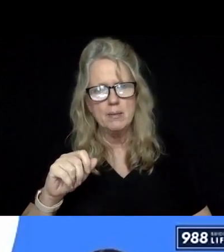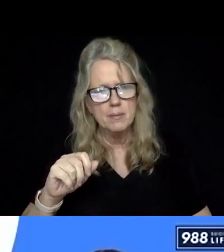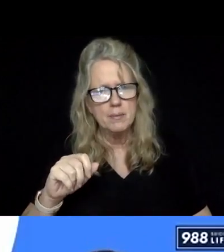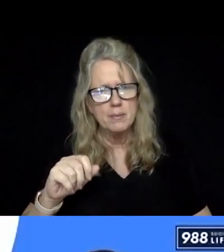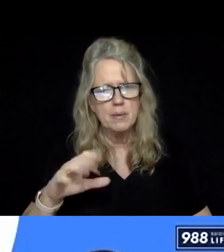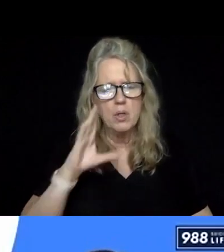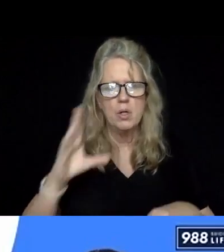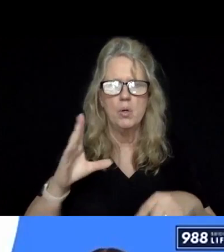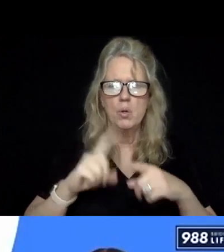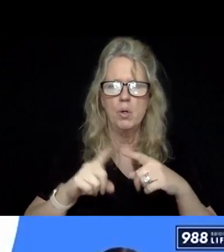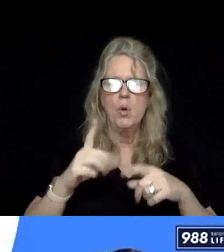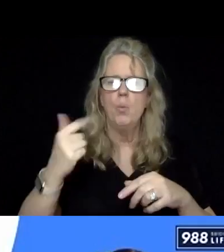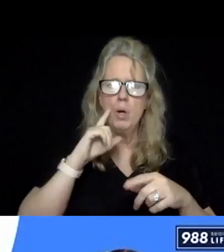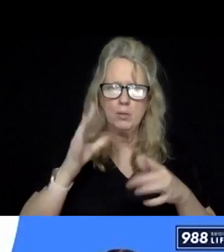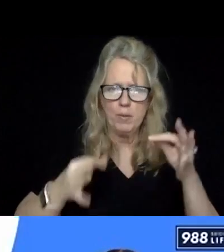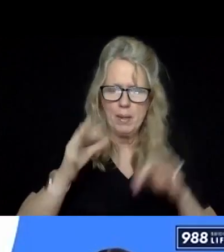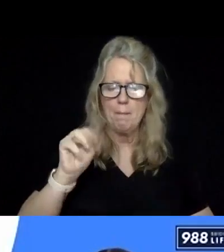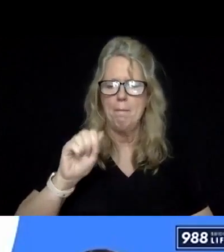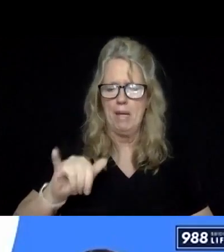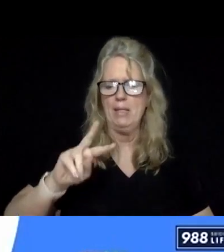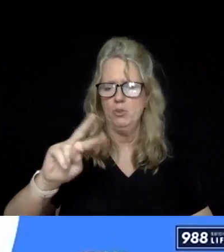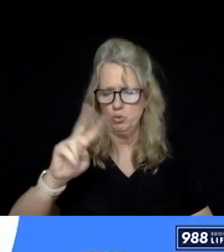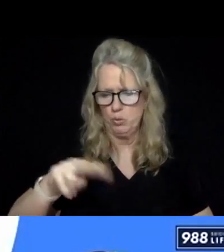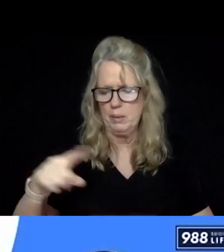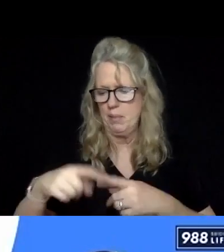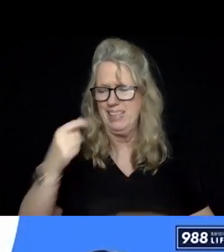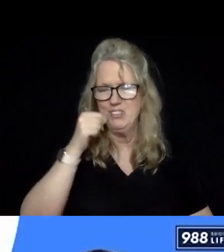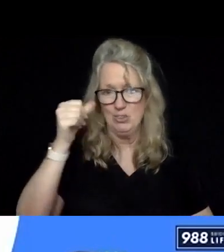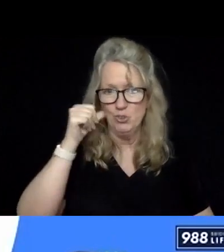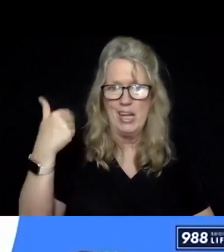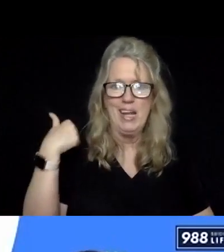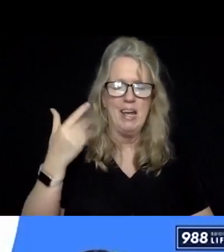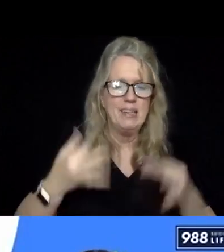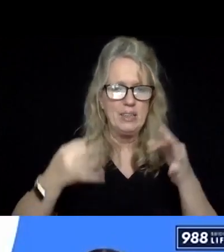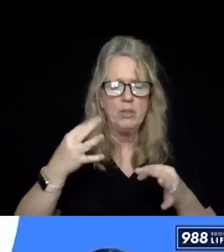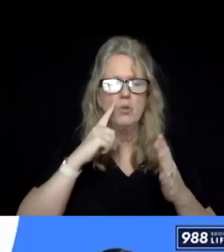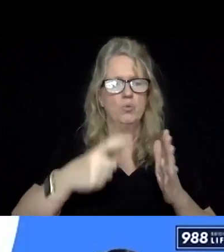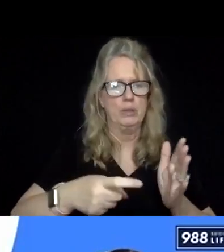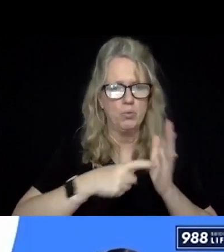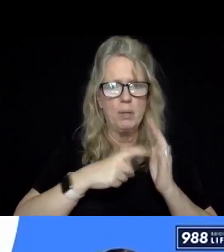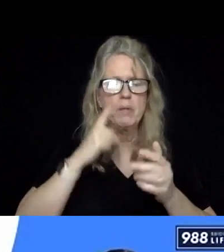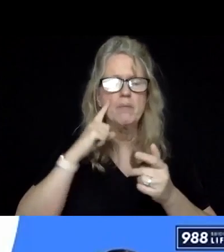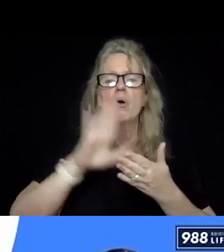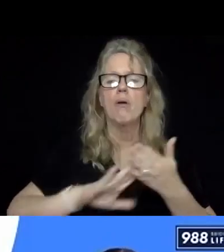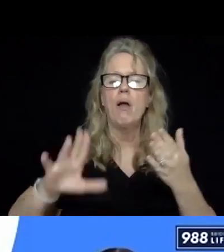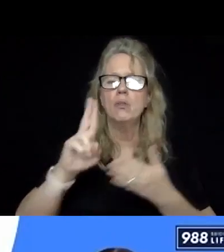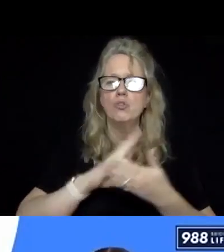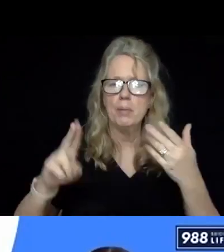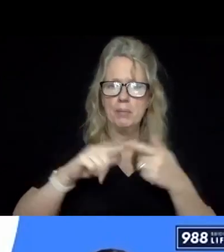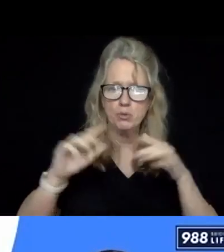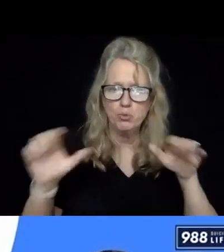a hearing. One of them has a hearing May 22nd, and the other one had a hearing yesterday. It requires colleges and universities to